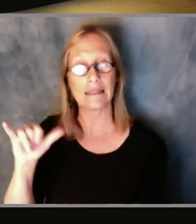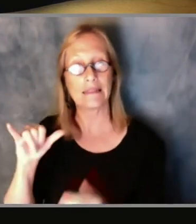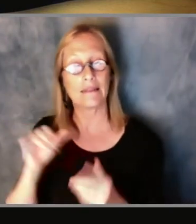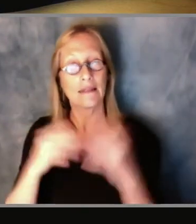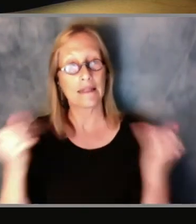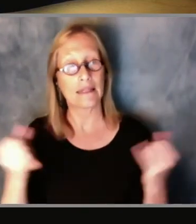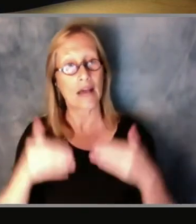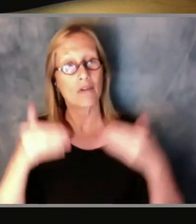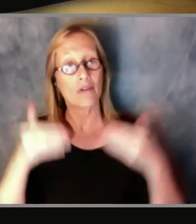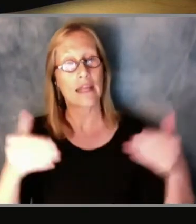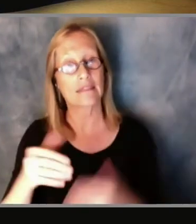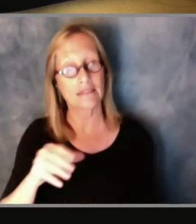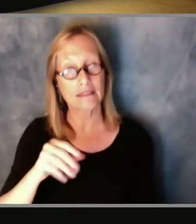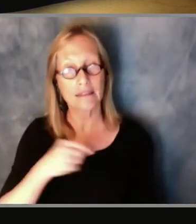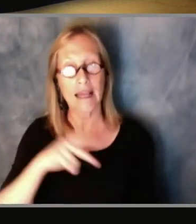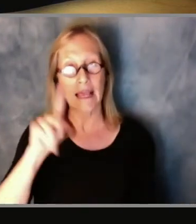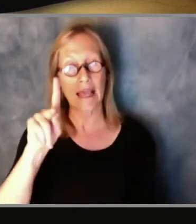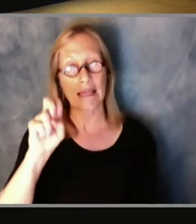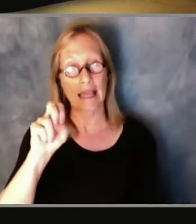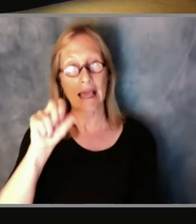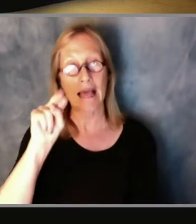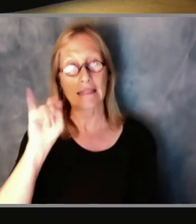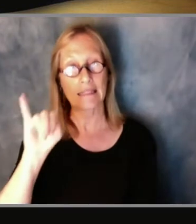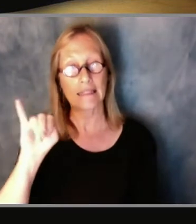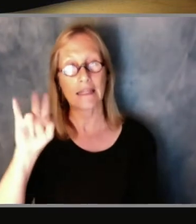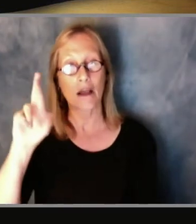Rollins Fernandez.